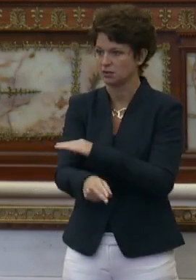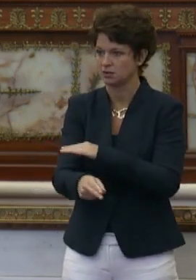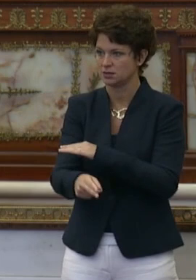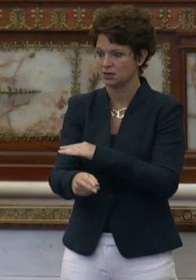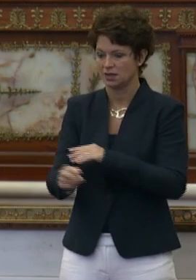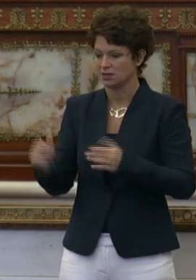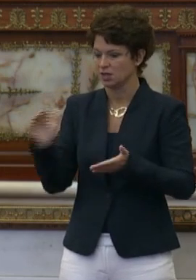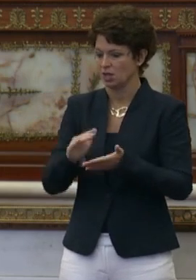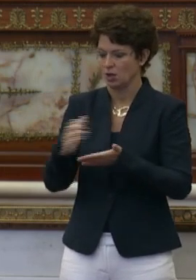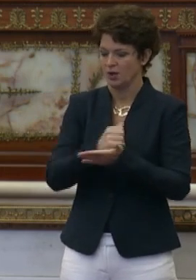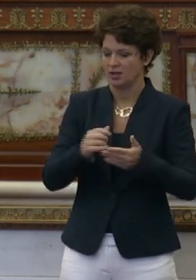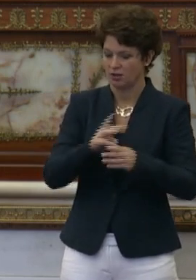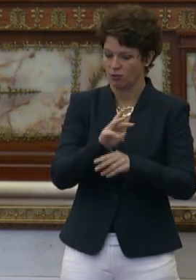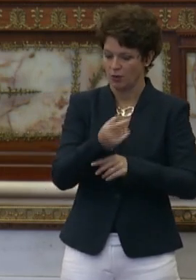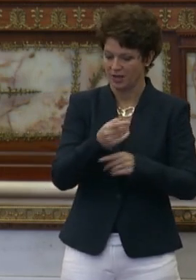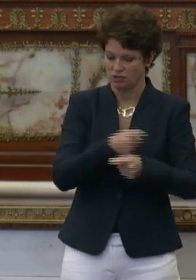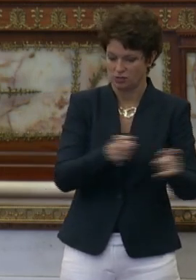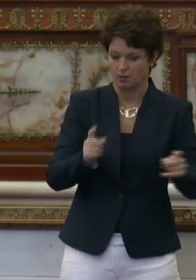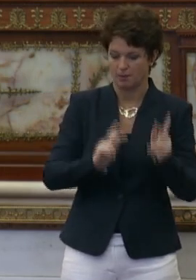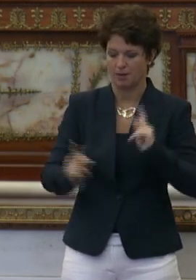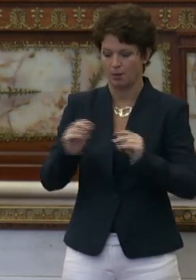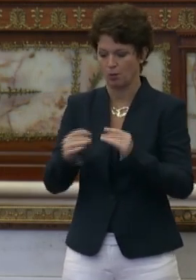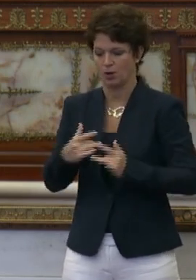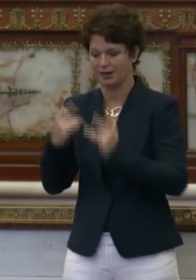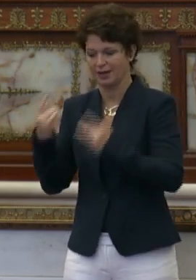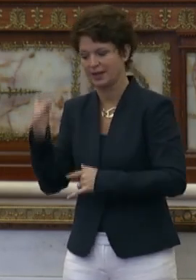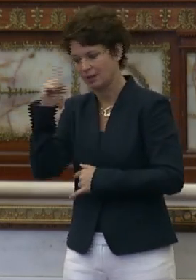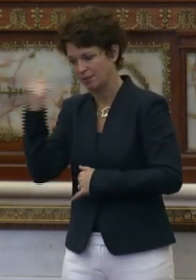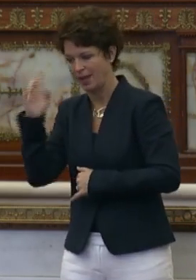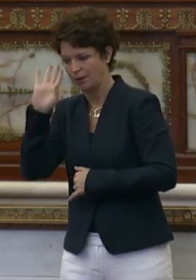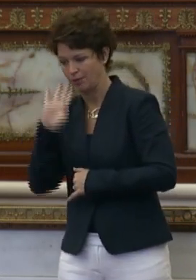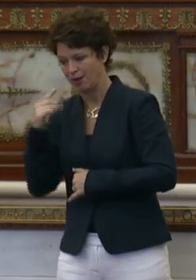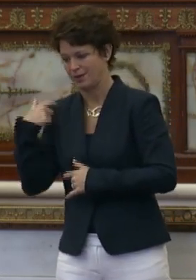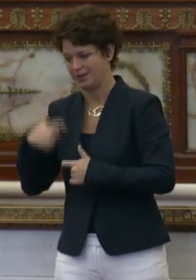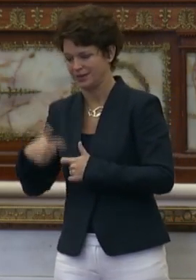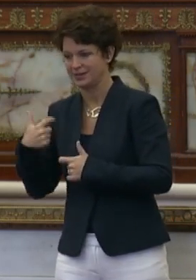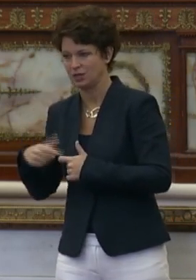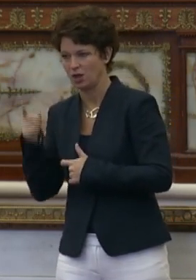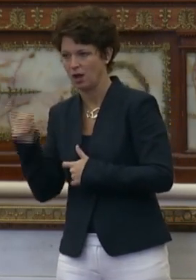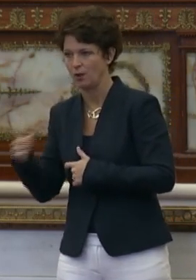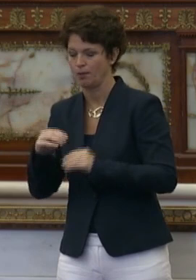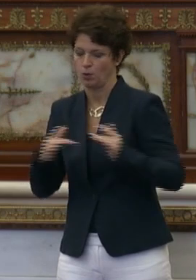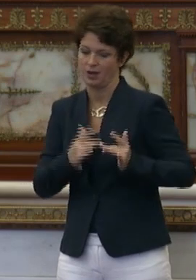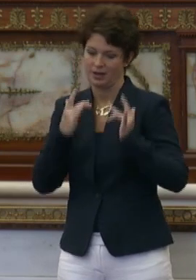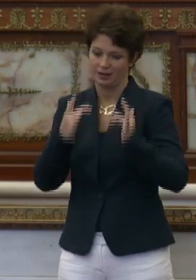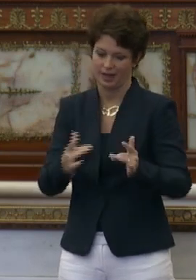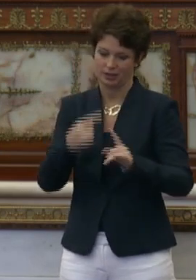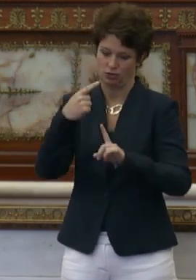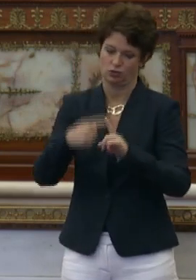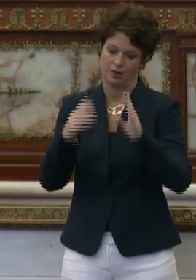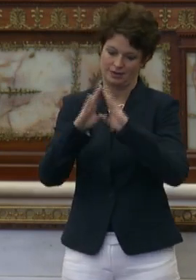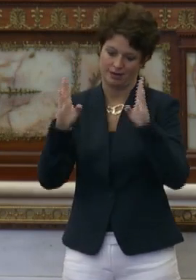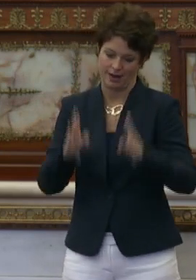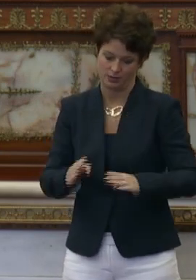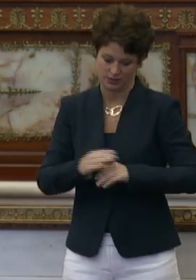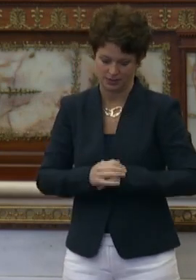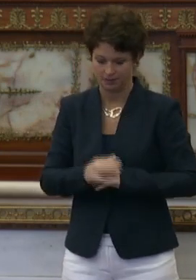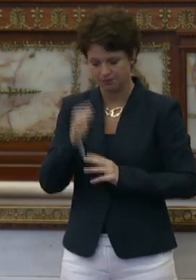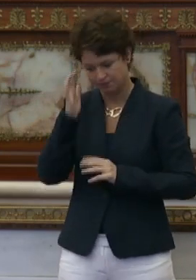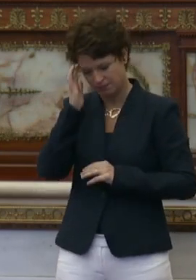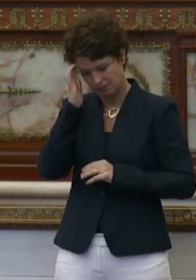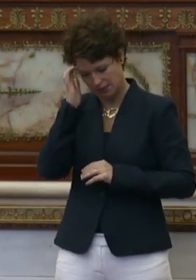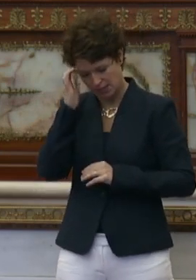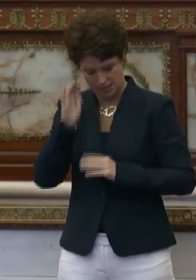wage distribution among workers who are more likely to be Black and Latino and who are more likely to rent their homes. The